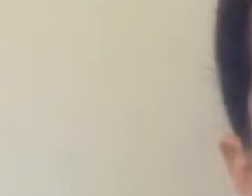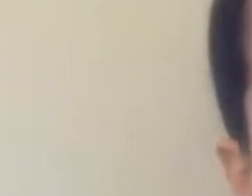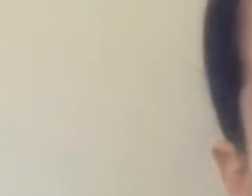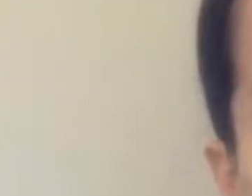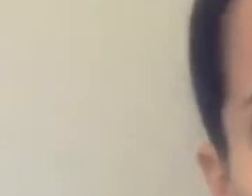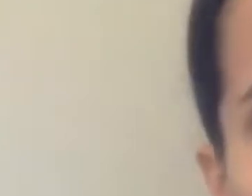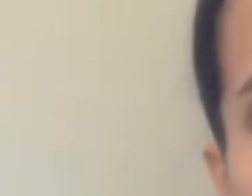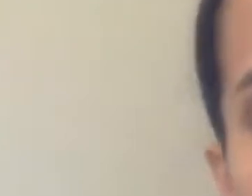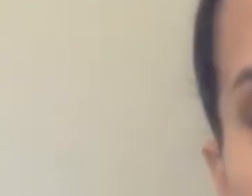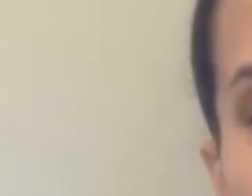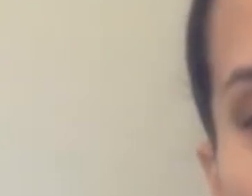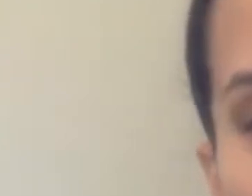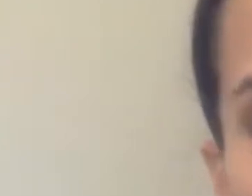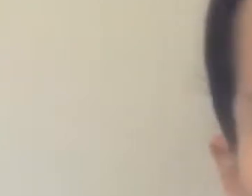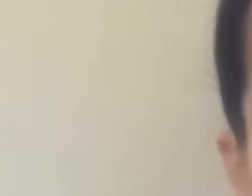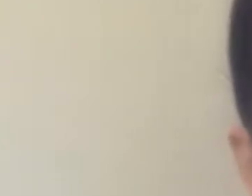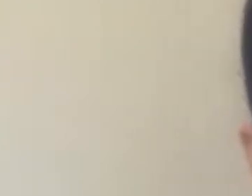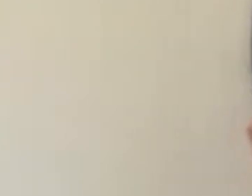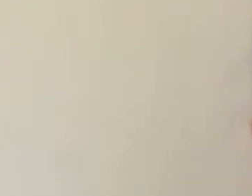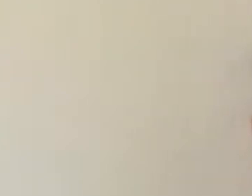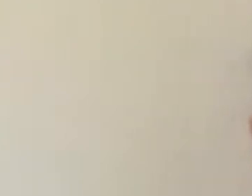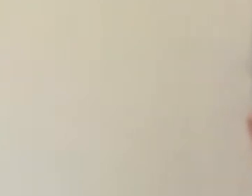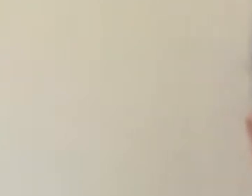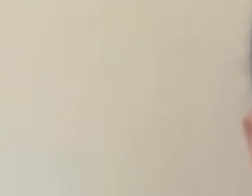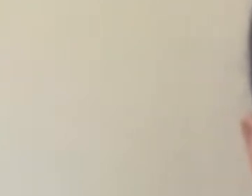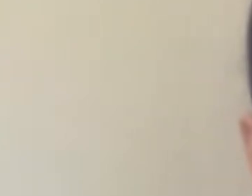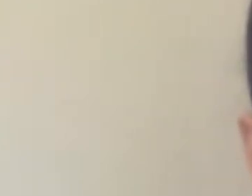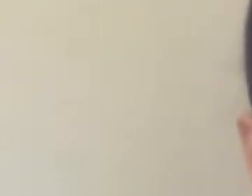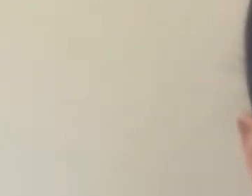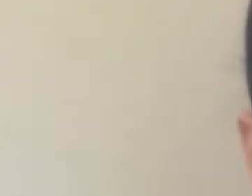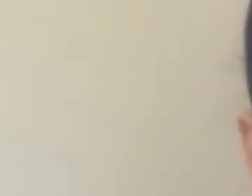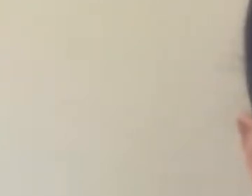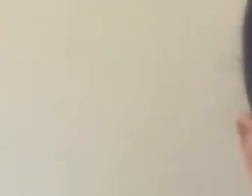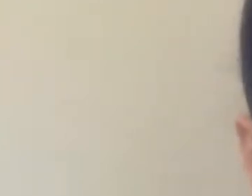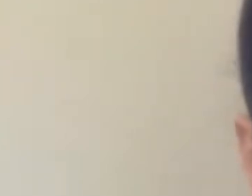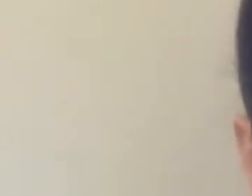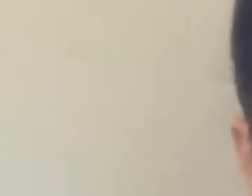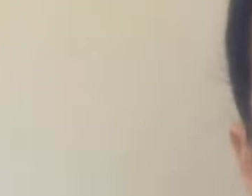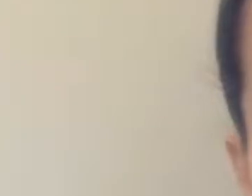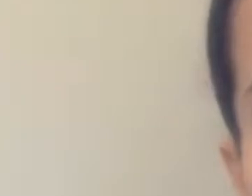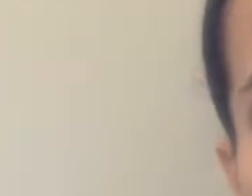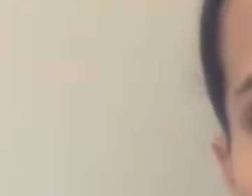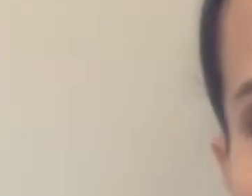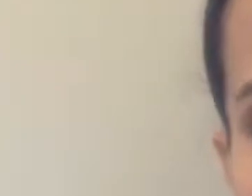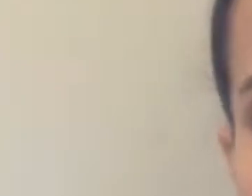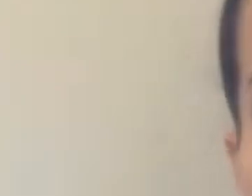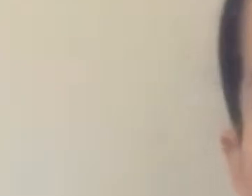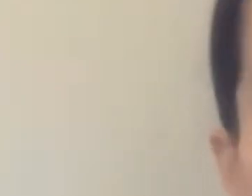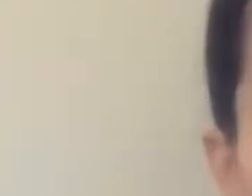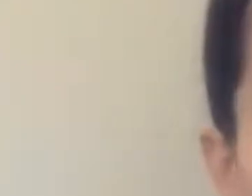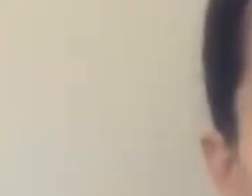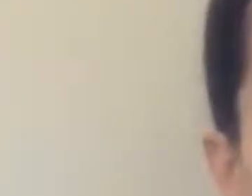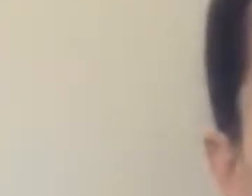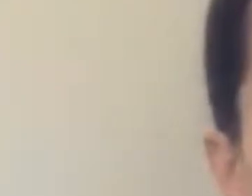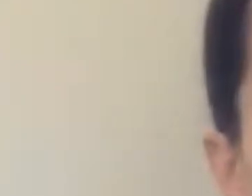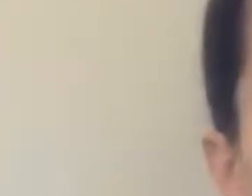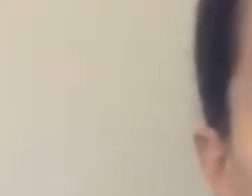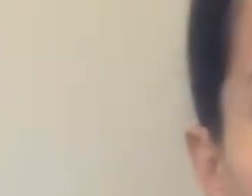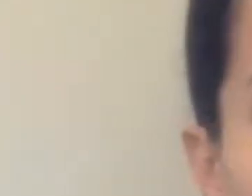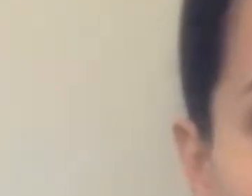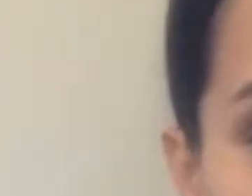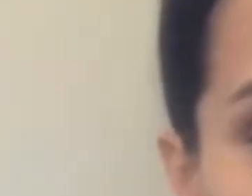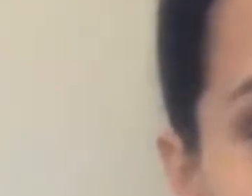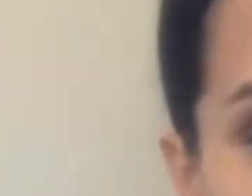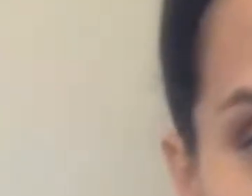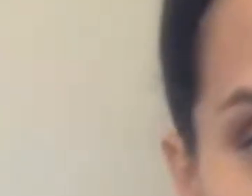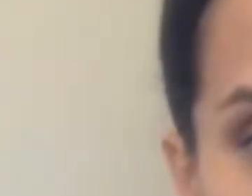COVID or it's more towards the disease that they were admitted for in the first place. So this could be things hypothetically like